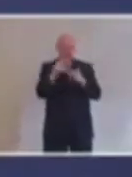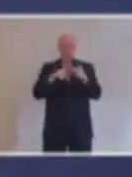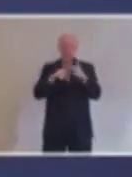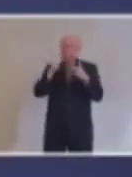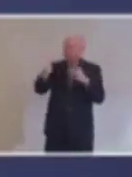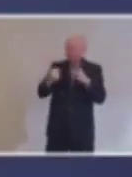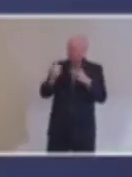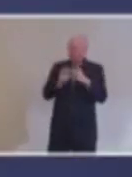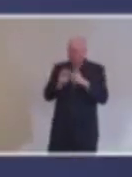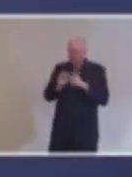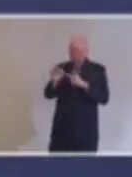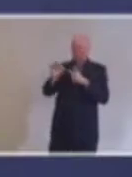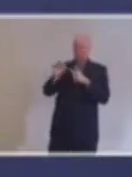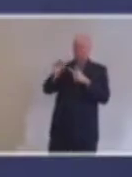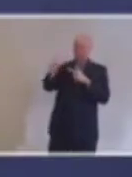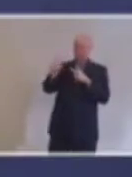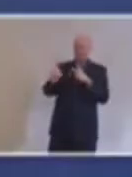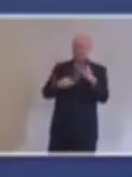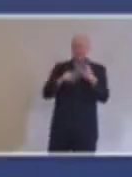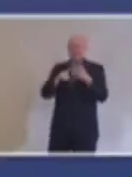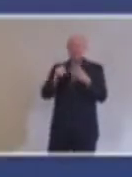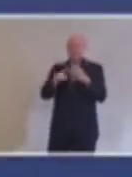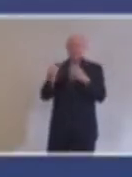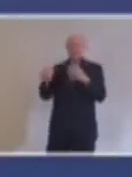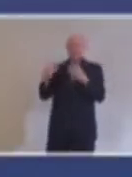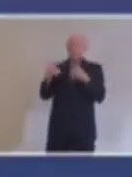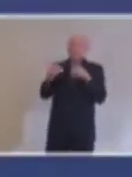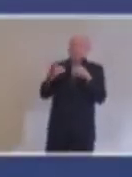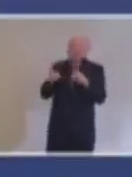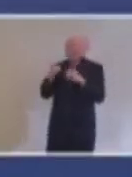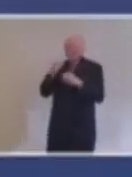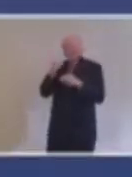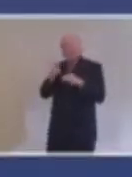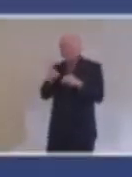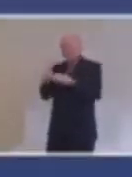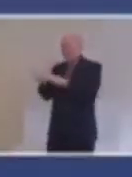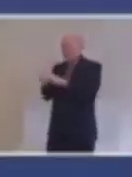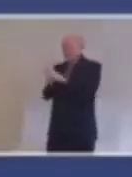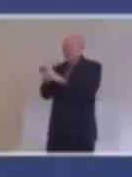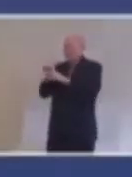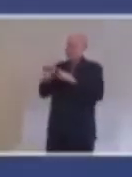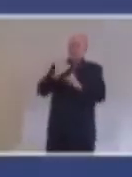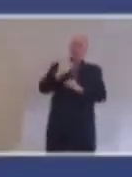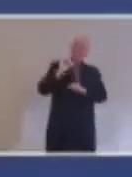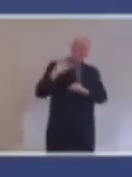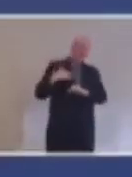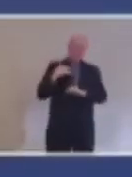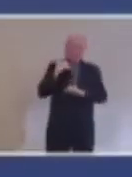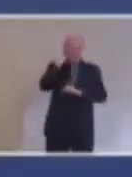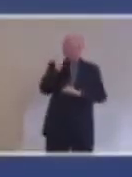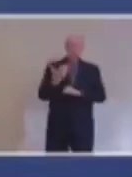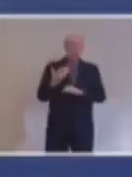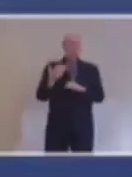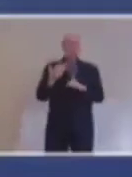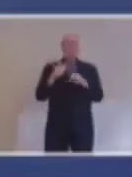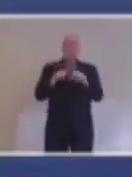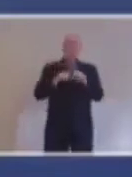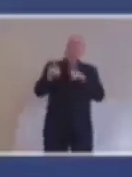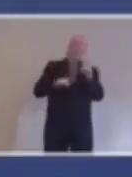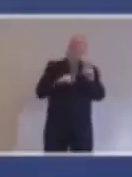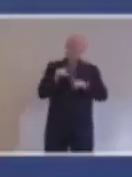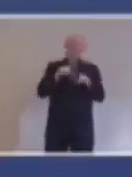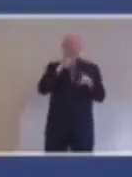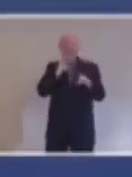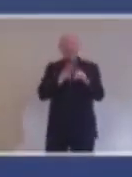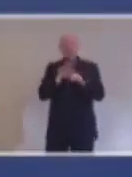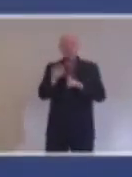we're building or electrifying, the simple ways in which we will improve your lives, your daily commute. But we